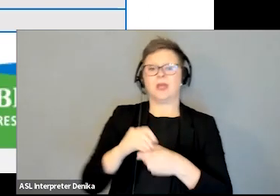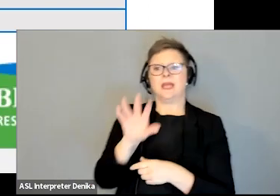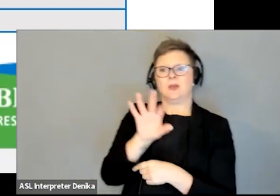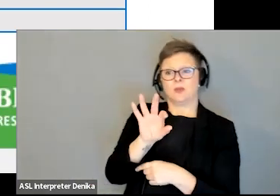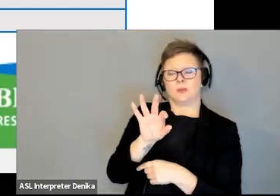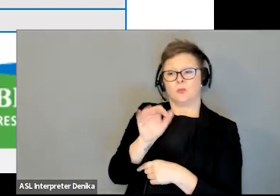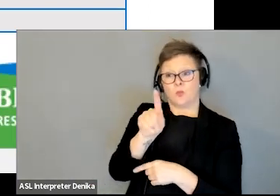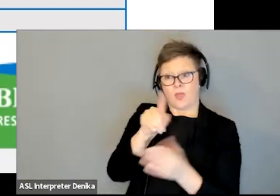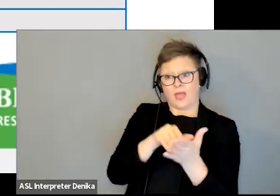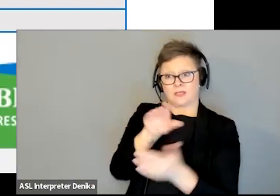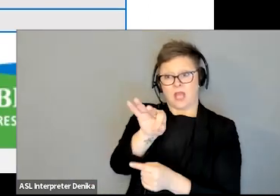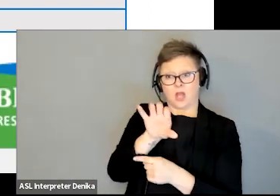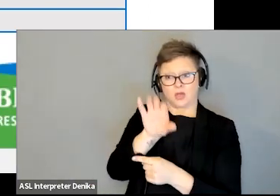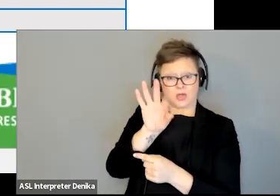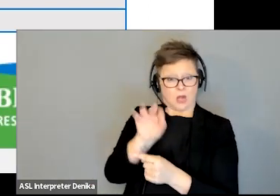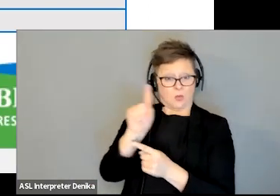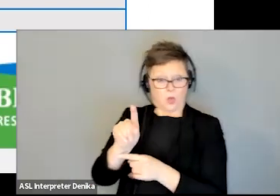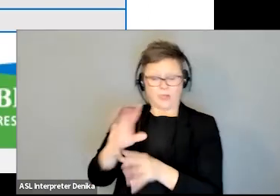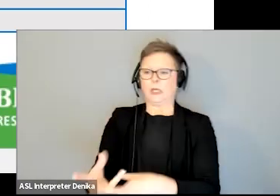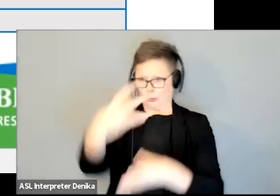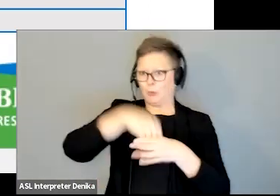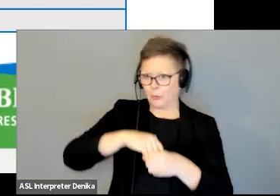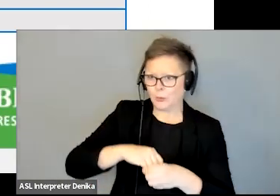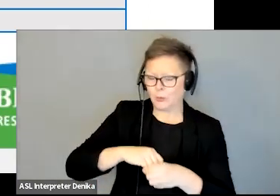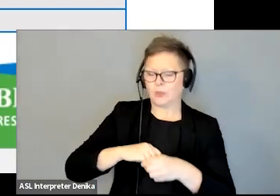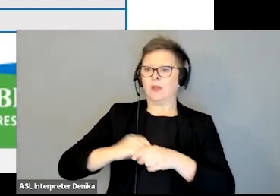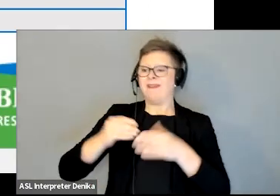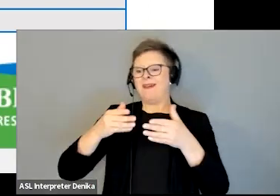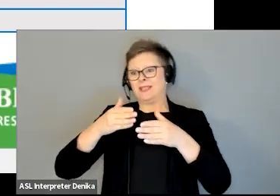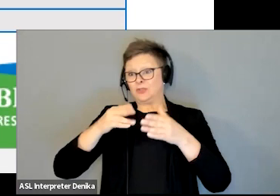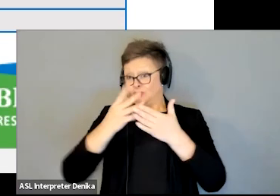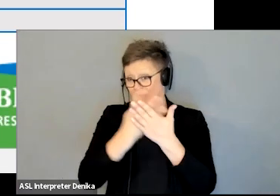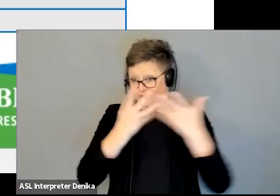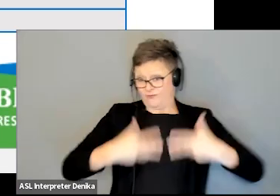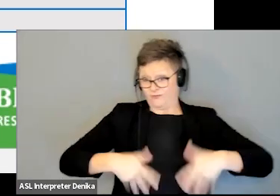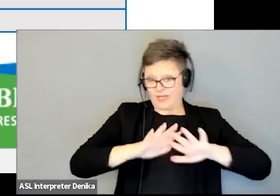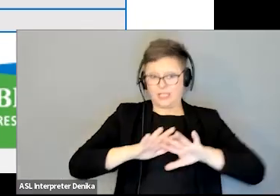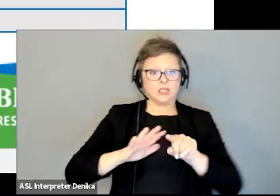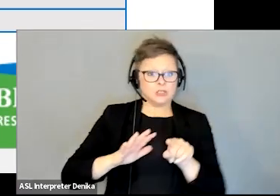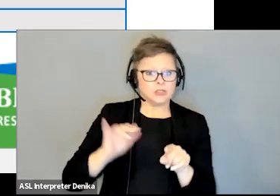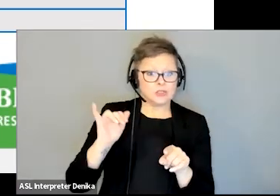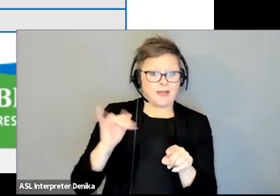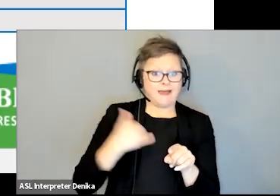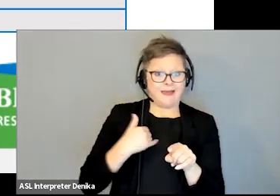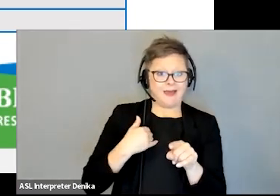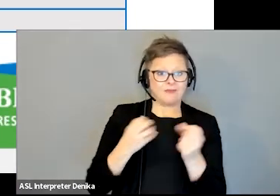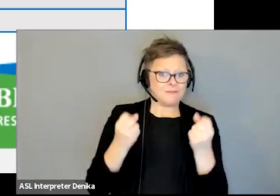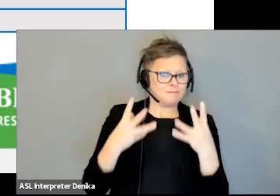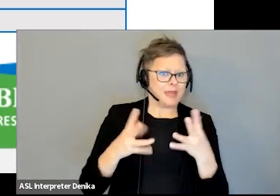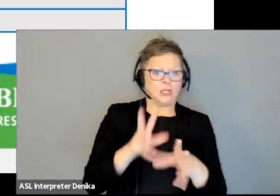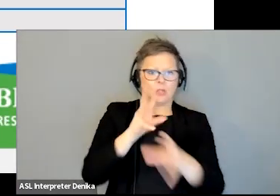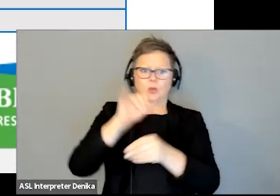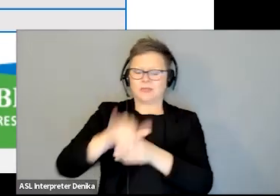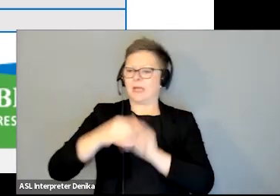were identified through our search. Following the screening process, we were left with 37 studies meeting the inclusion criteria. It is worth noting that